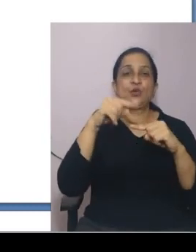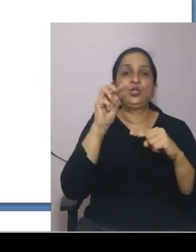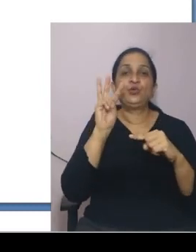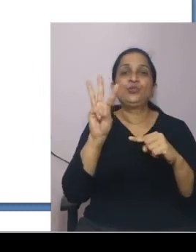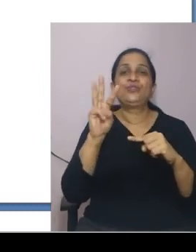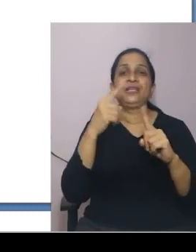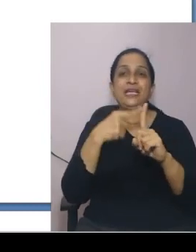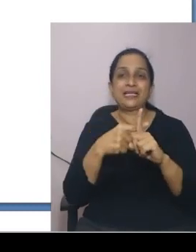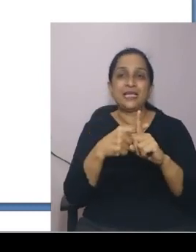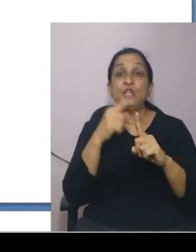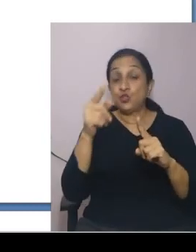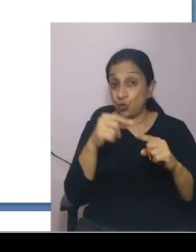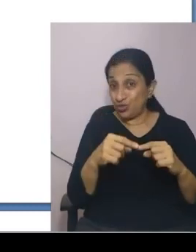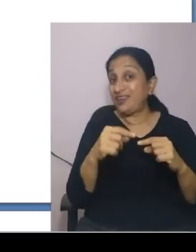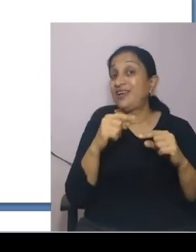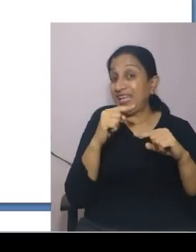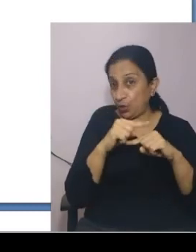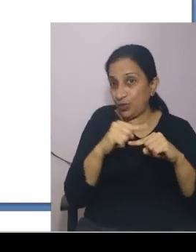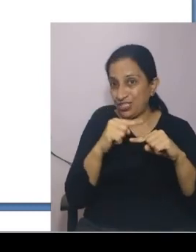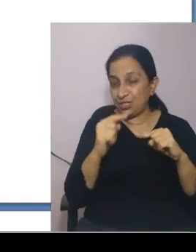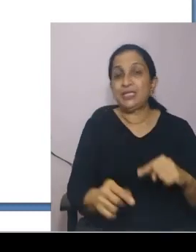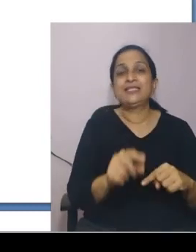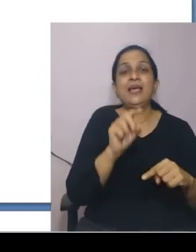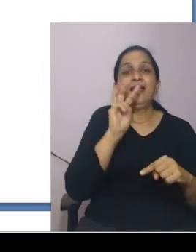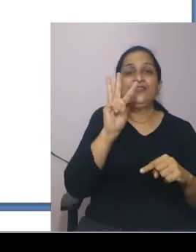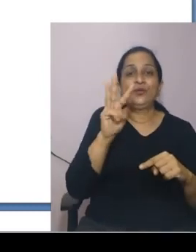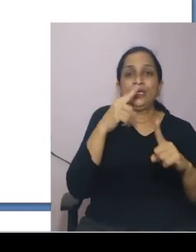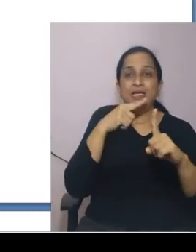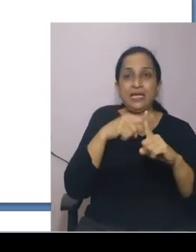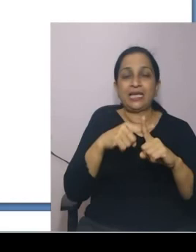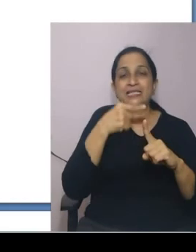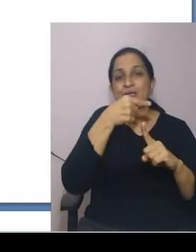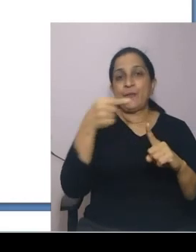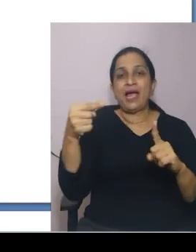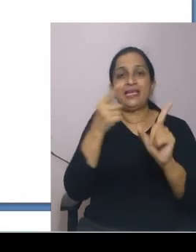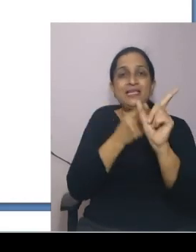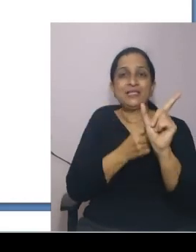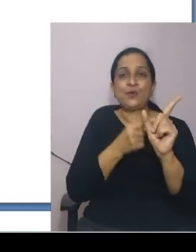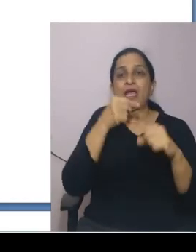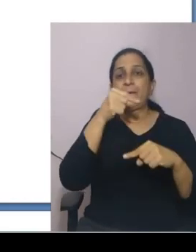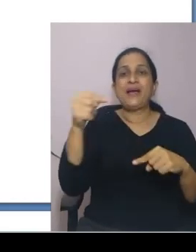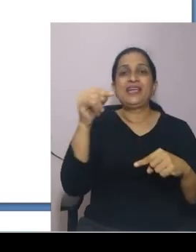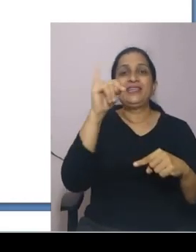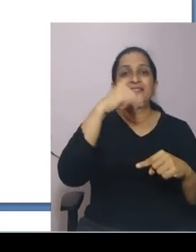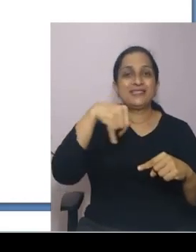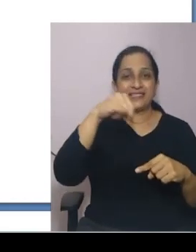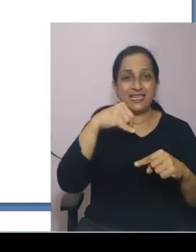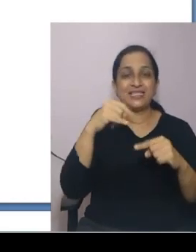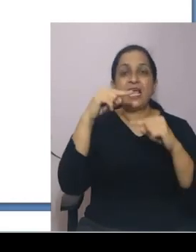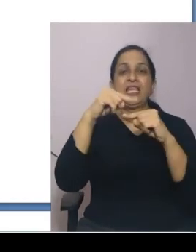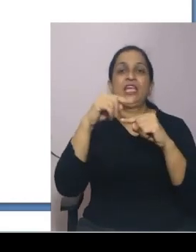slope m is equal to 3 into bracket x minus x1 value is